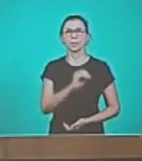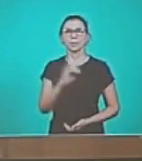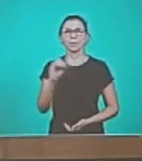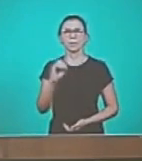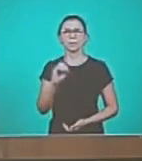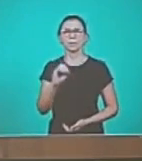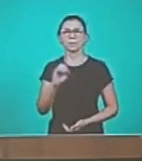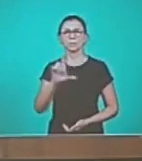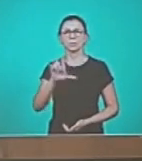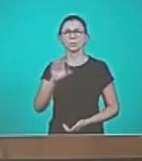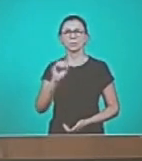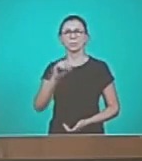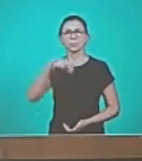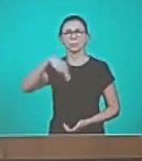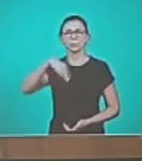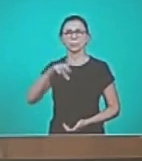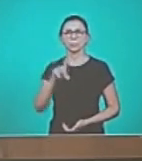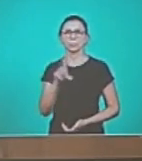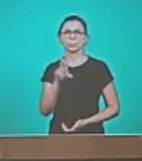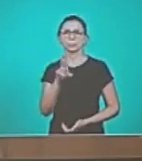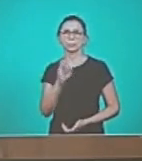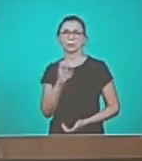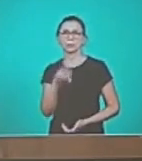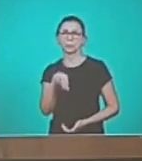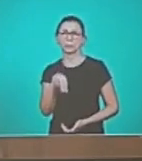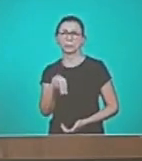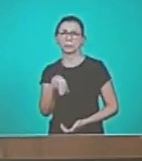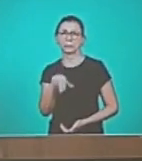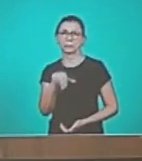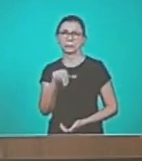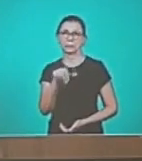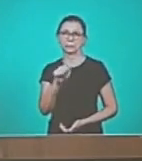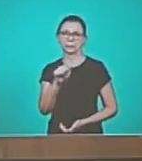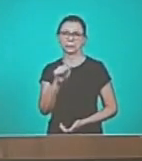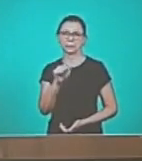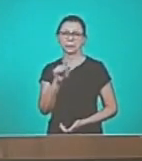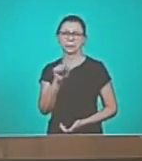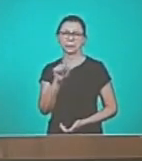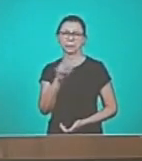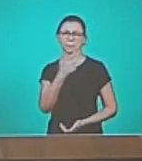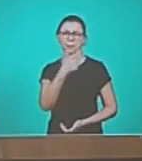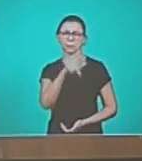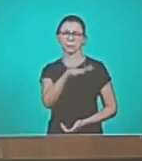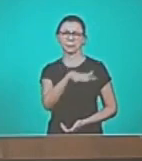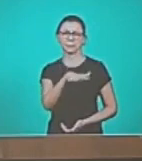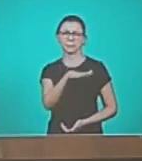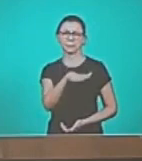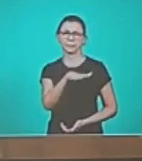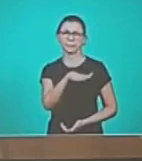a little closer to the east of Londrina. And this other